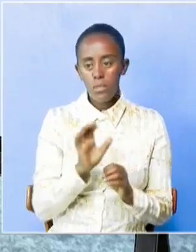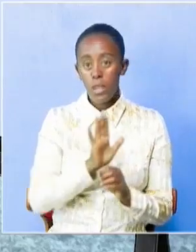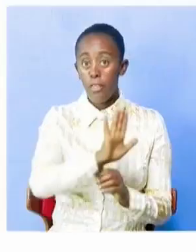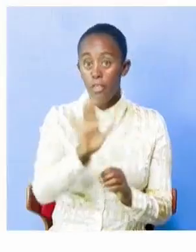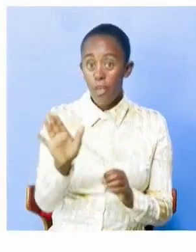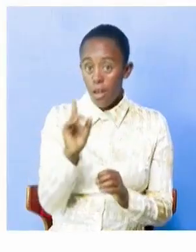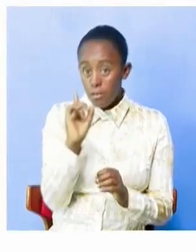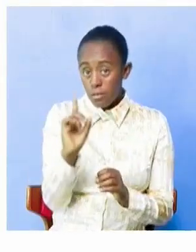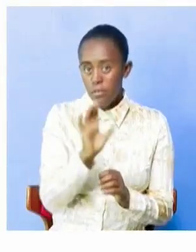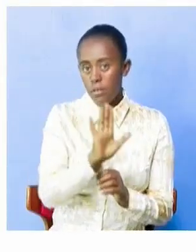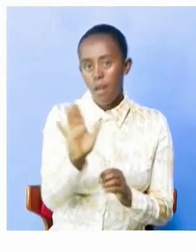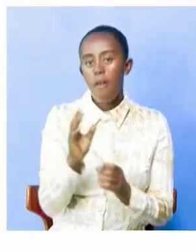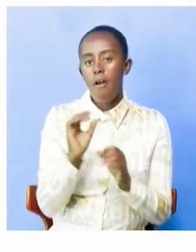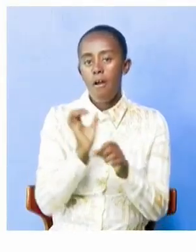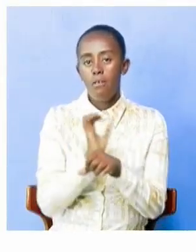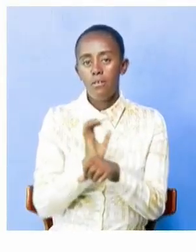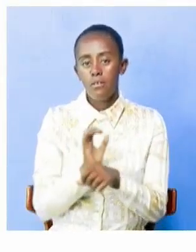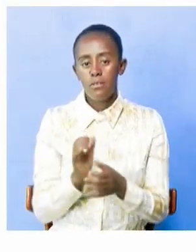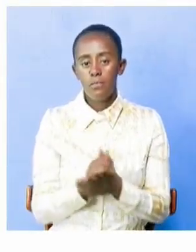Okay?